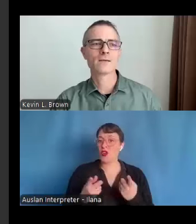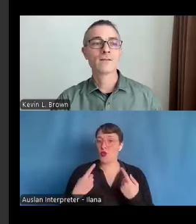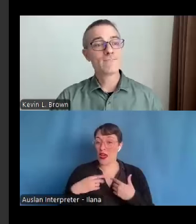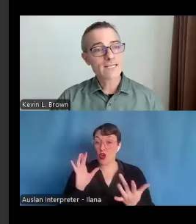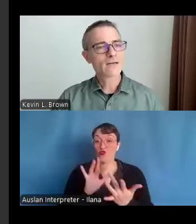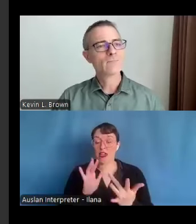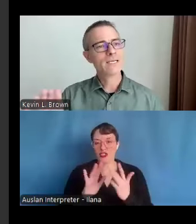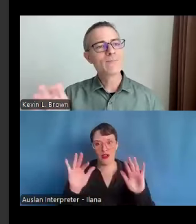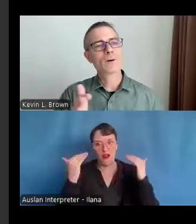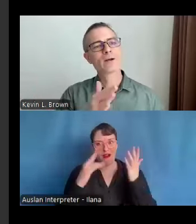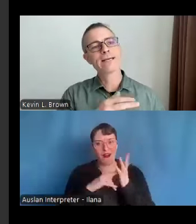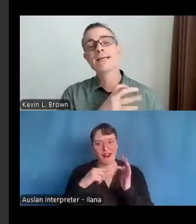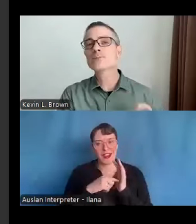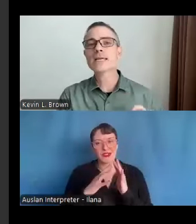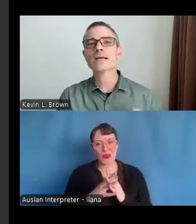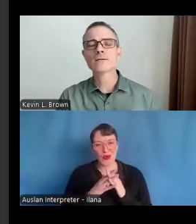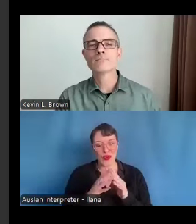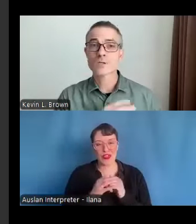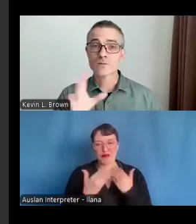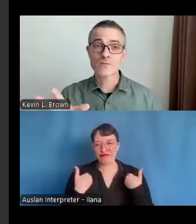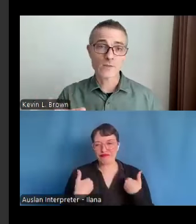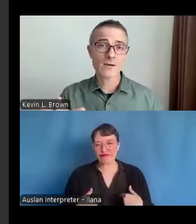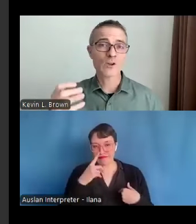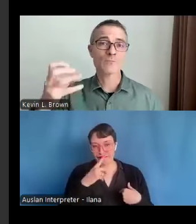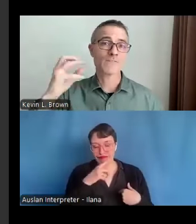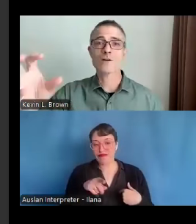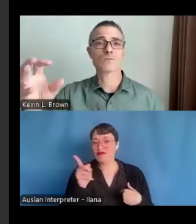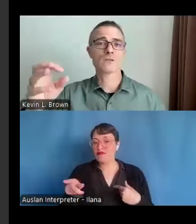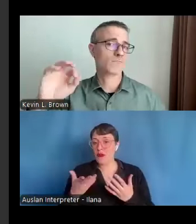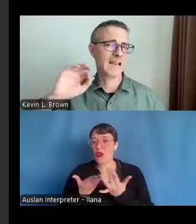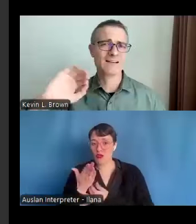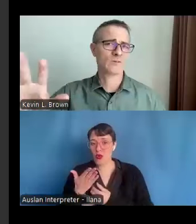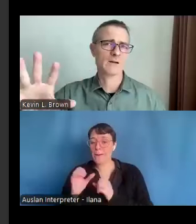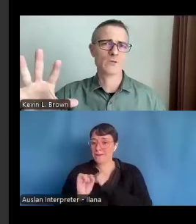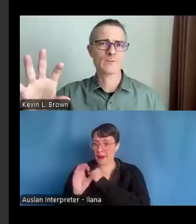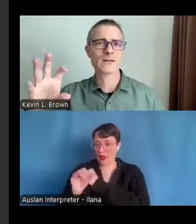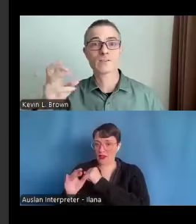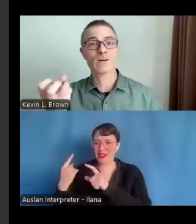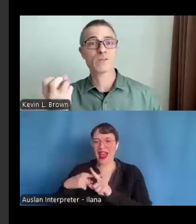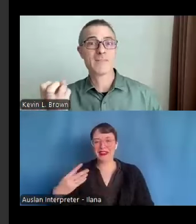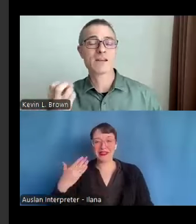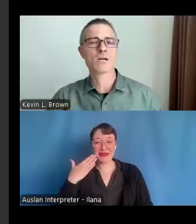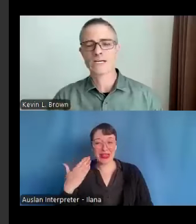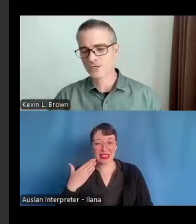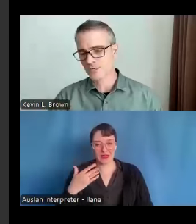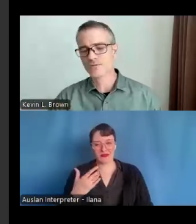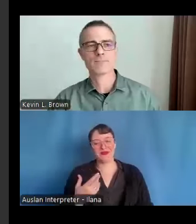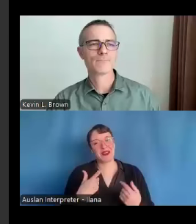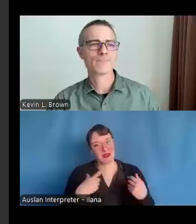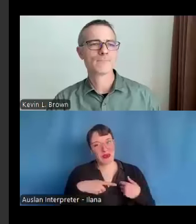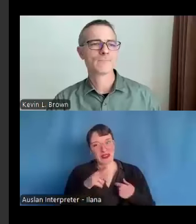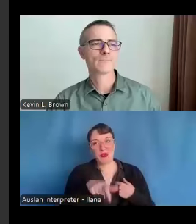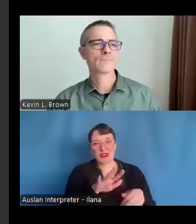audience via email marketing and speaking. So for them, their founder was an excellent public speaker. So that was a main marketing channel for